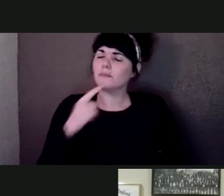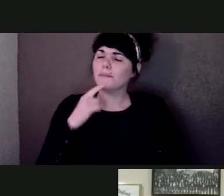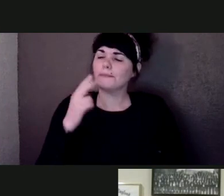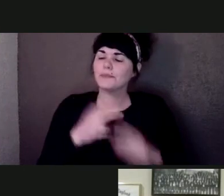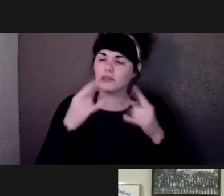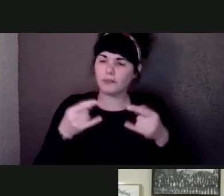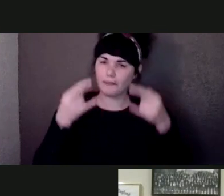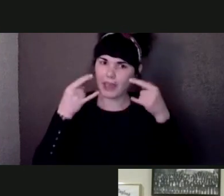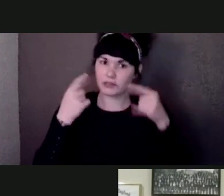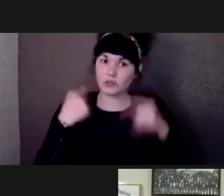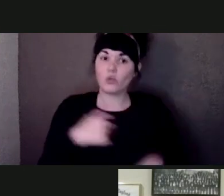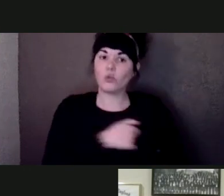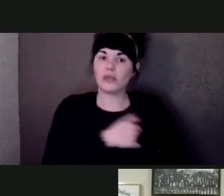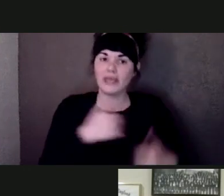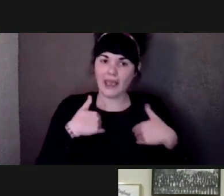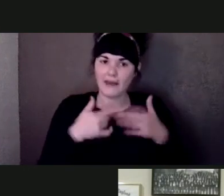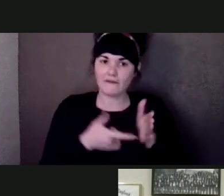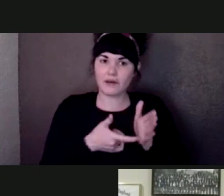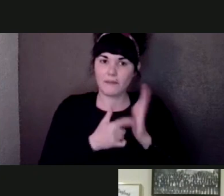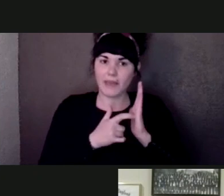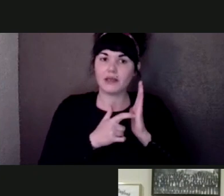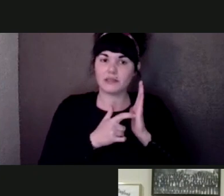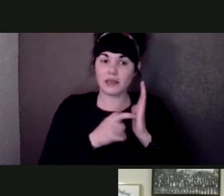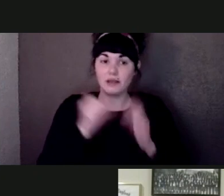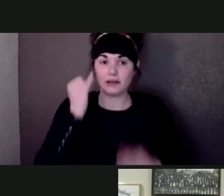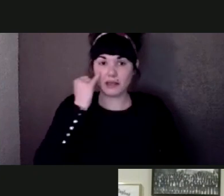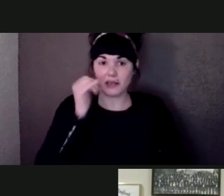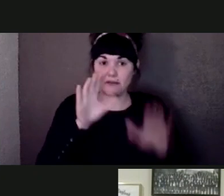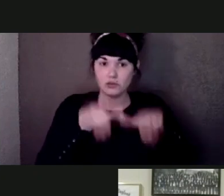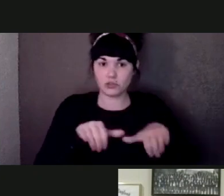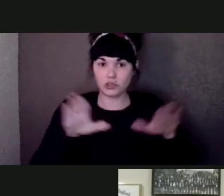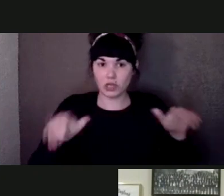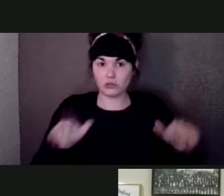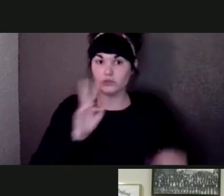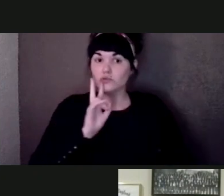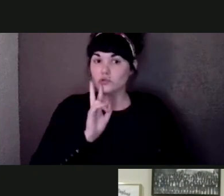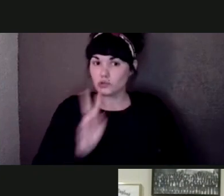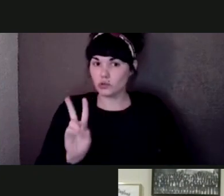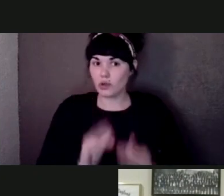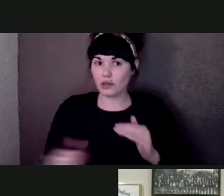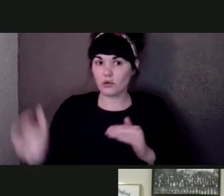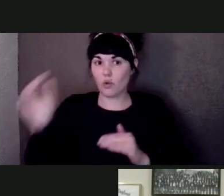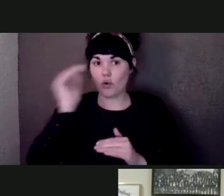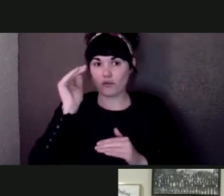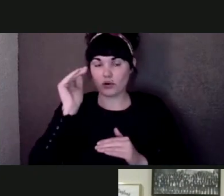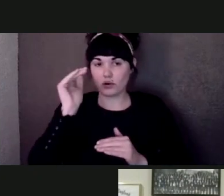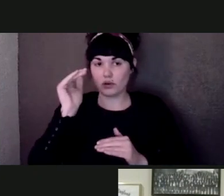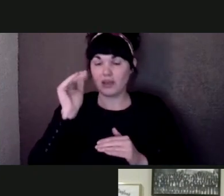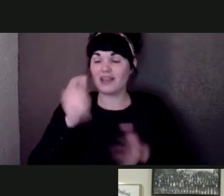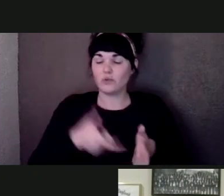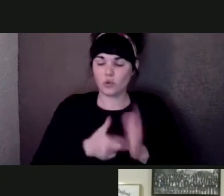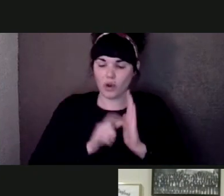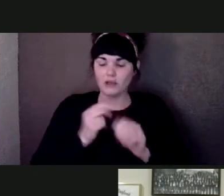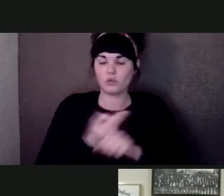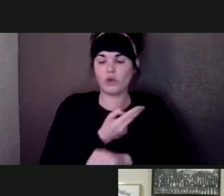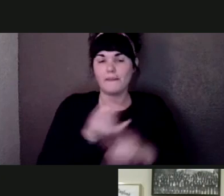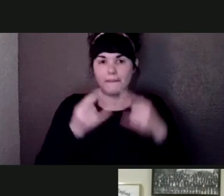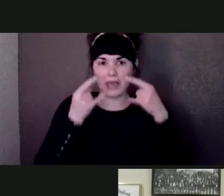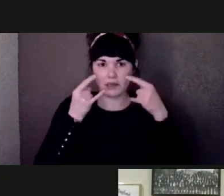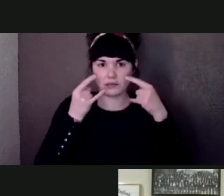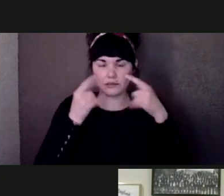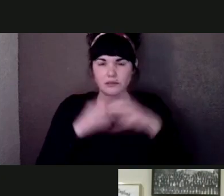have a mandate for, uh, children under the age of two or two and up to wear masks. Talk to us a little bit about why that might